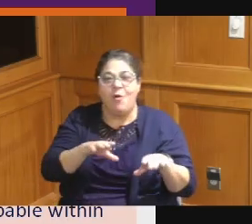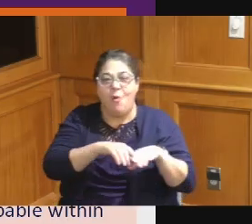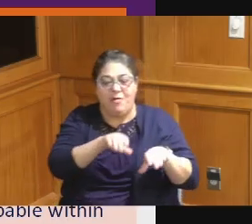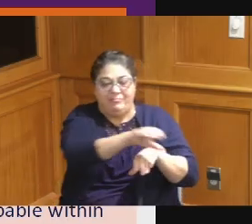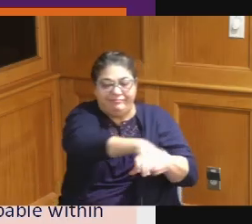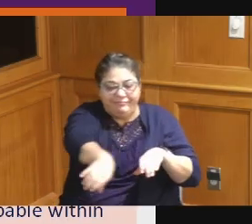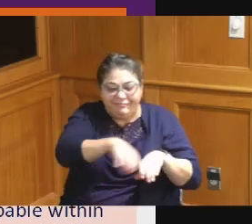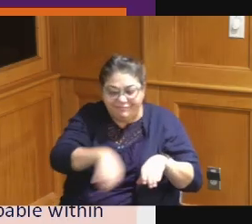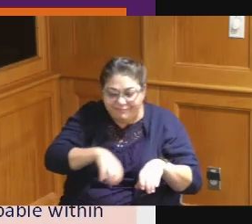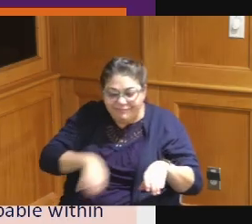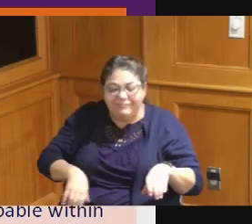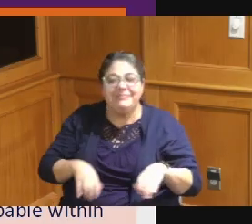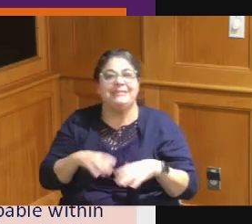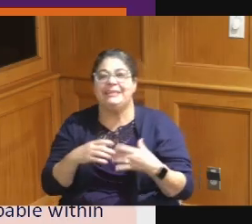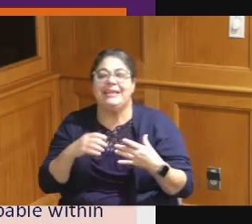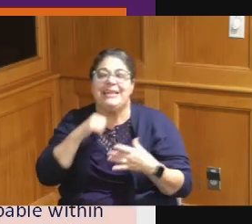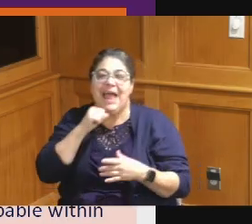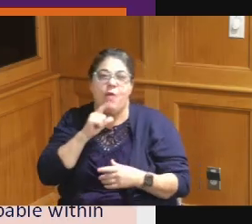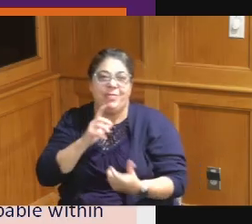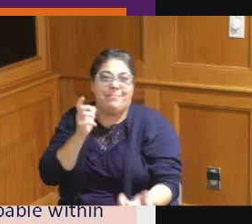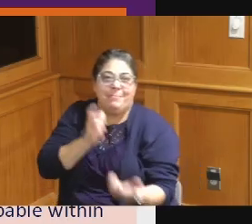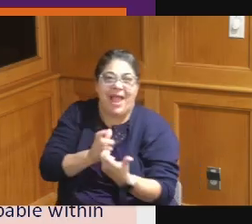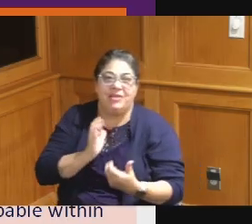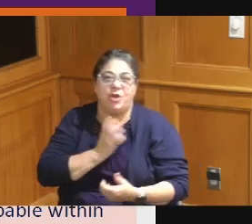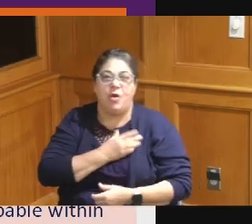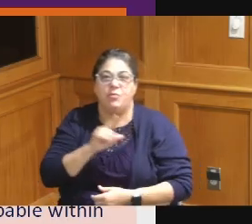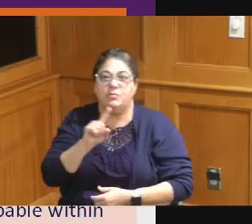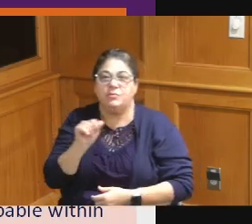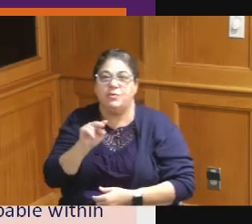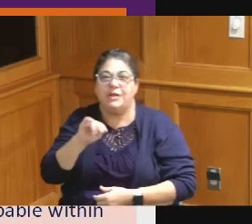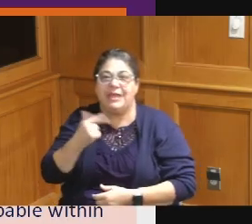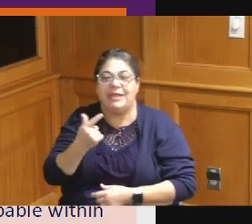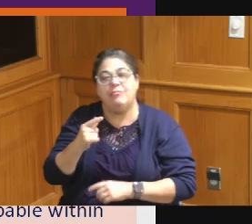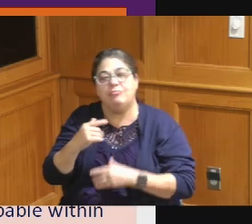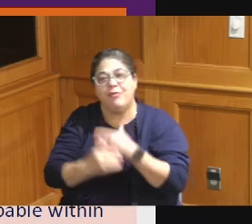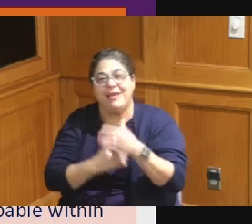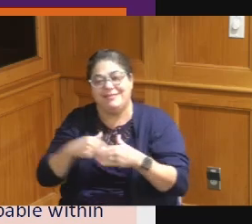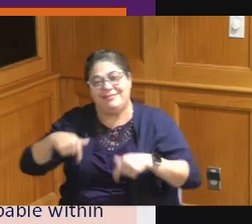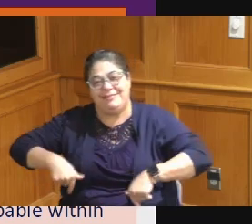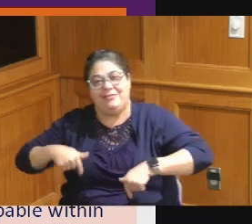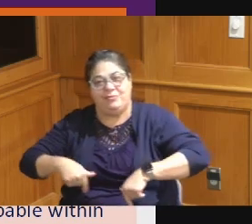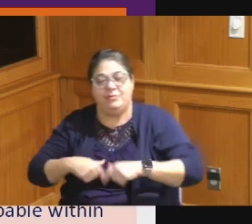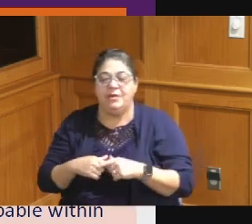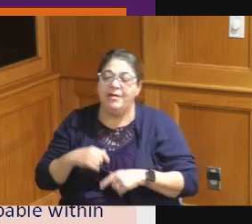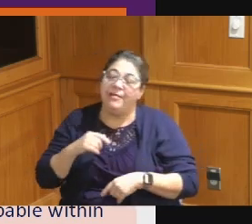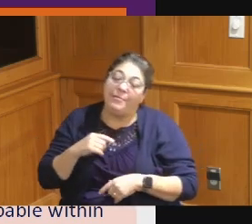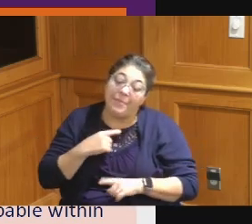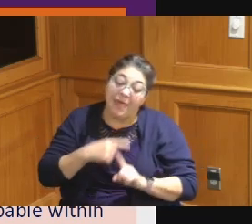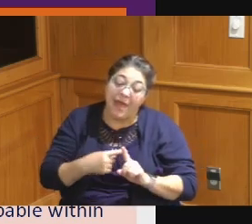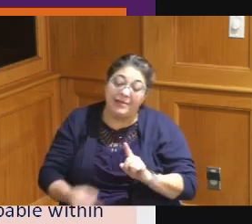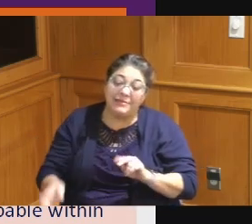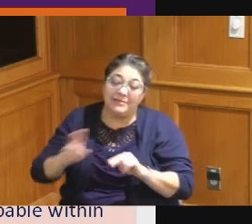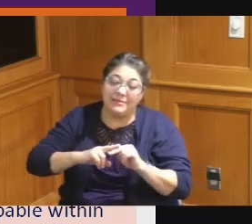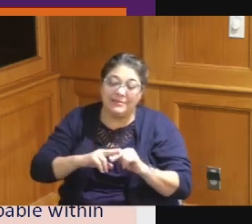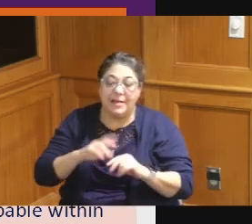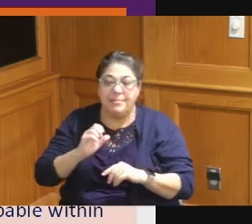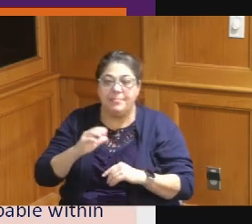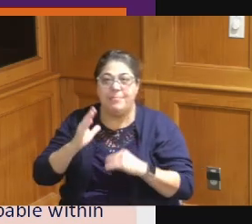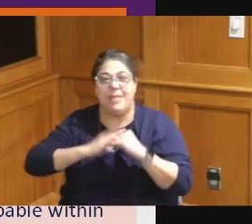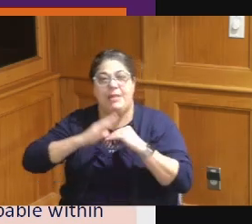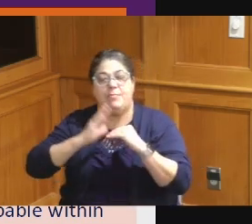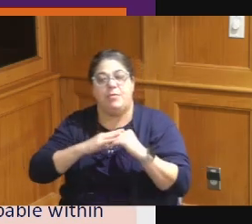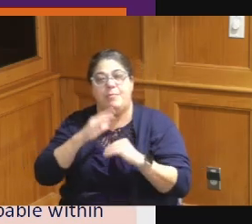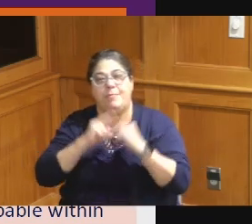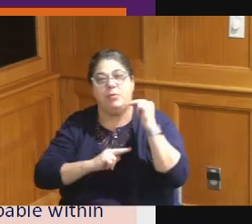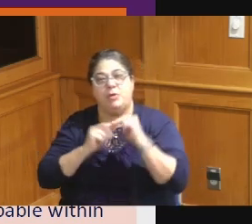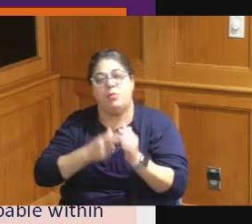overcome that through a zoning process. And then again, you have to make sure that the minimal building